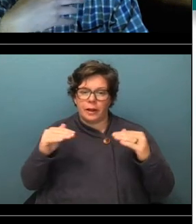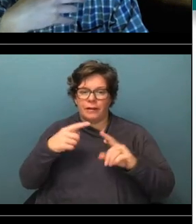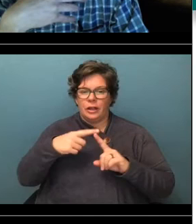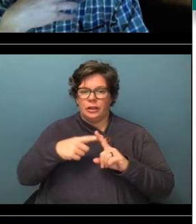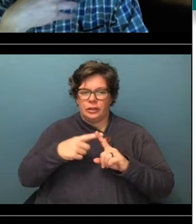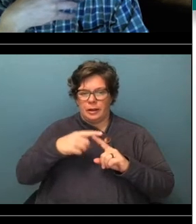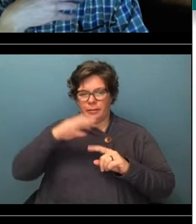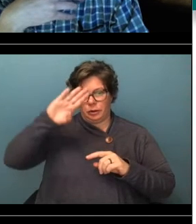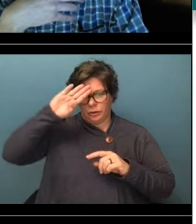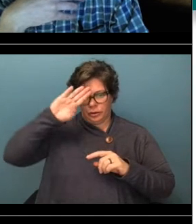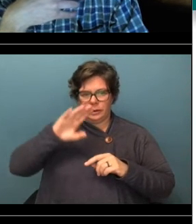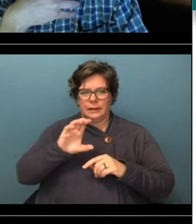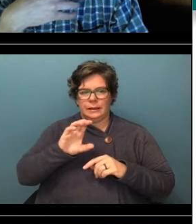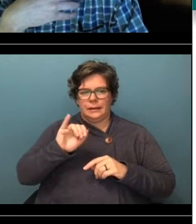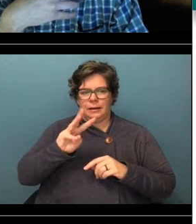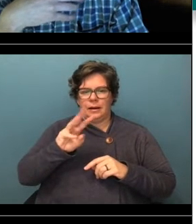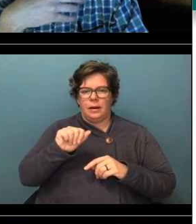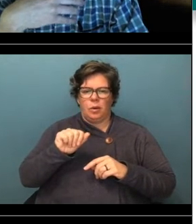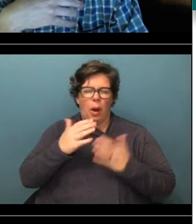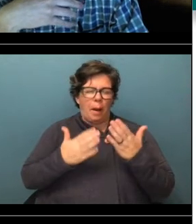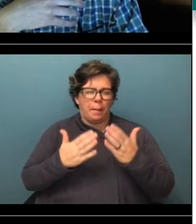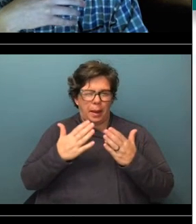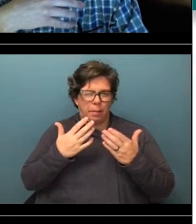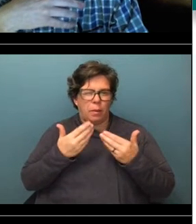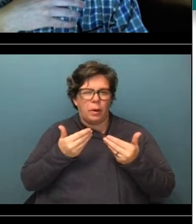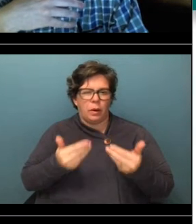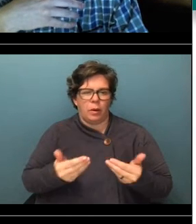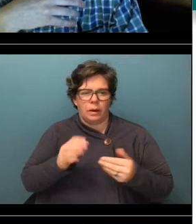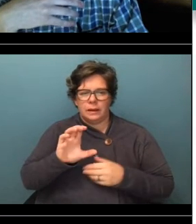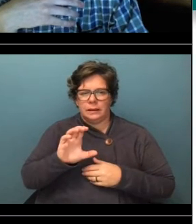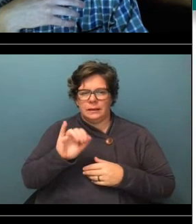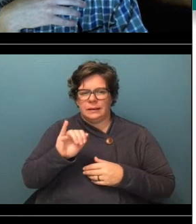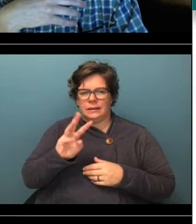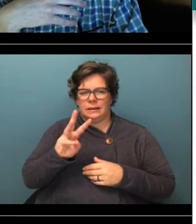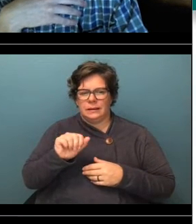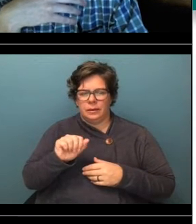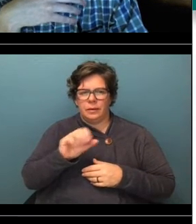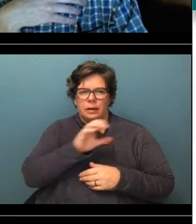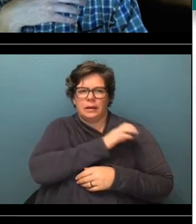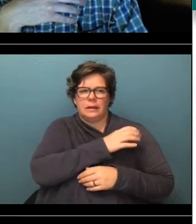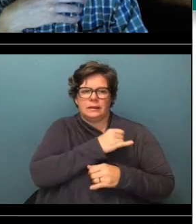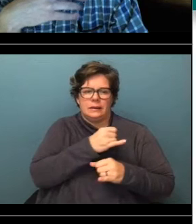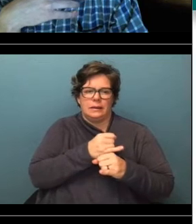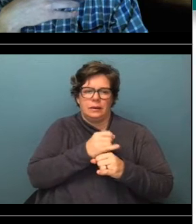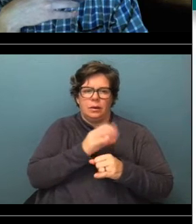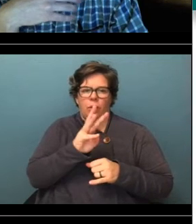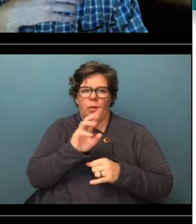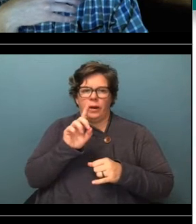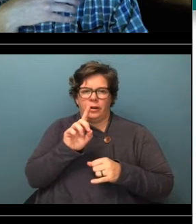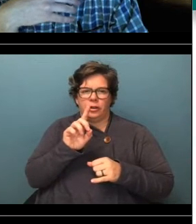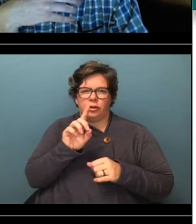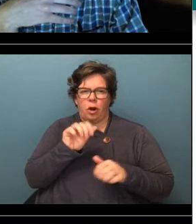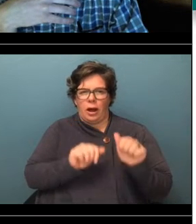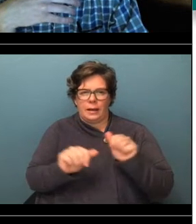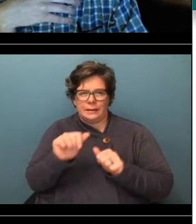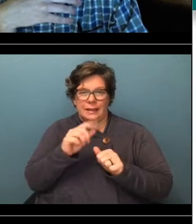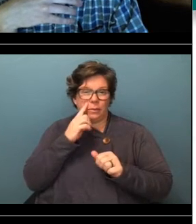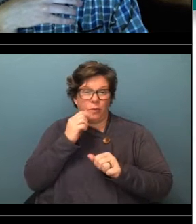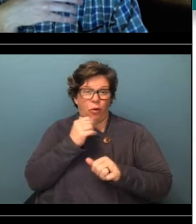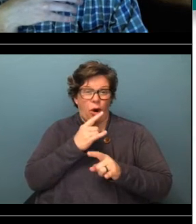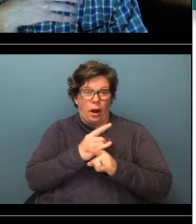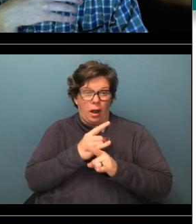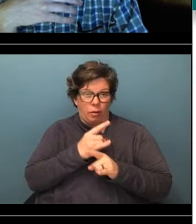needed, CWA protocol may be implemented. CWA stands for the Clinical Institute Withdrawal Assessment for Alcohol.